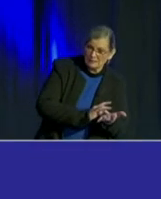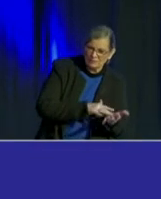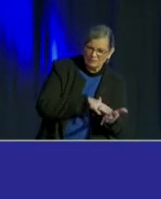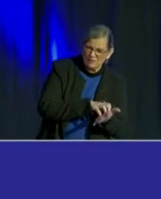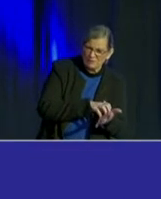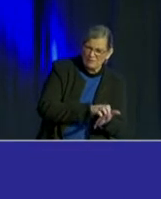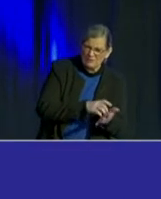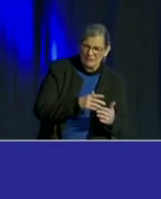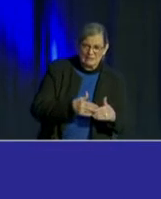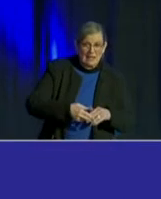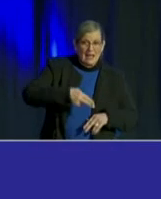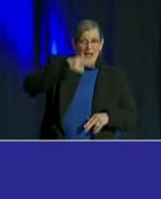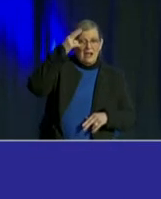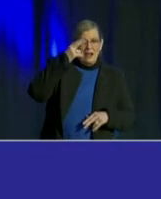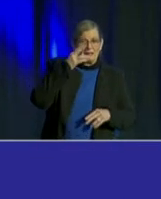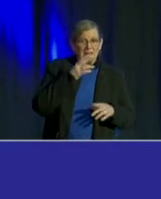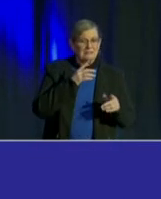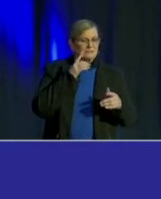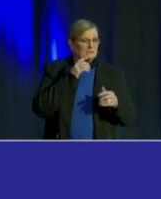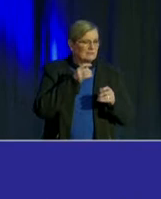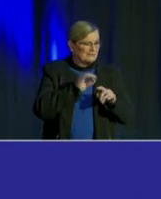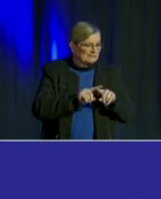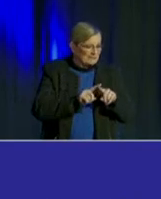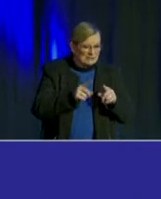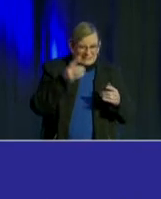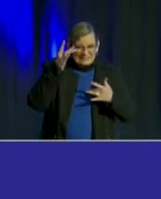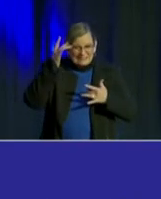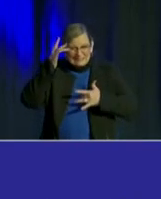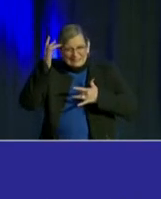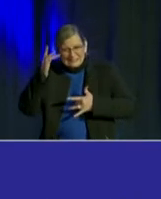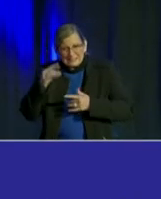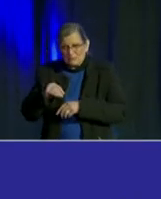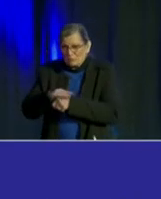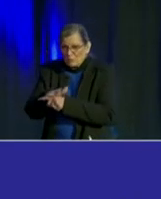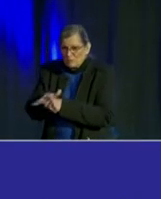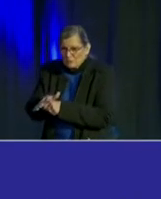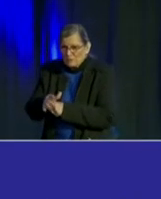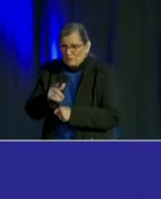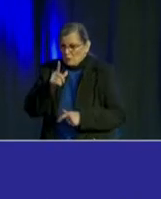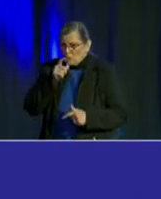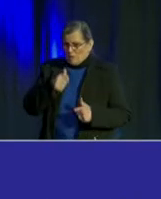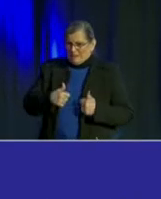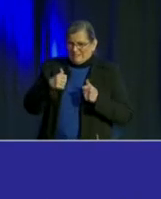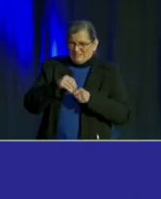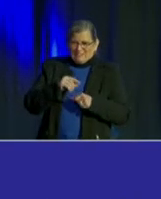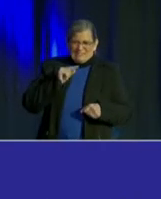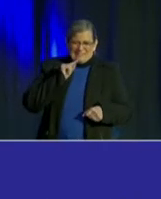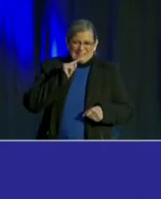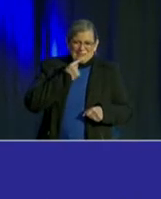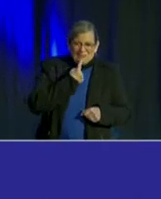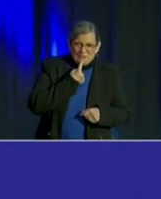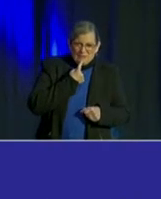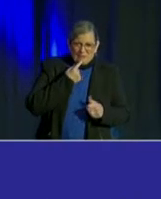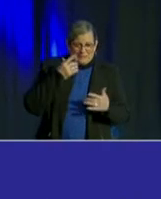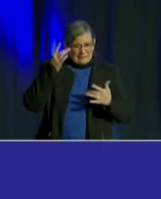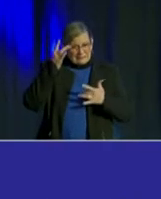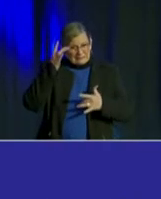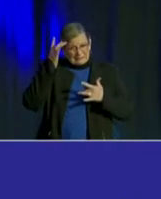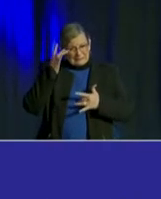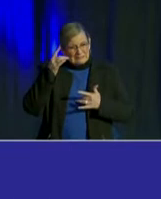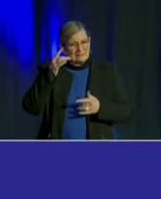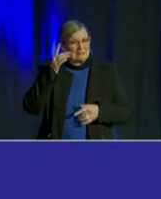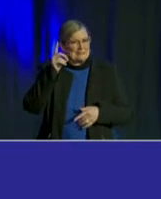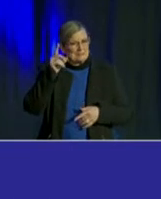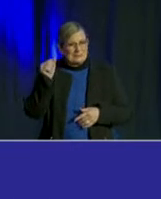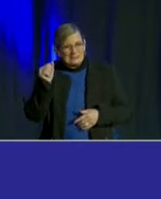of uncontrolled disease. We're talking about residents who live with severe intellectual disabilities.